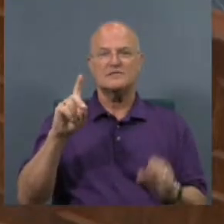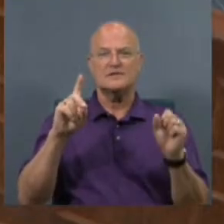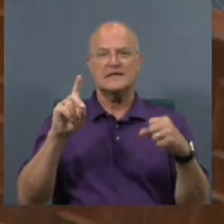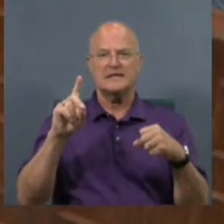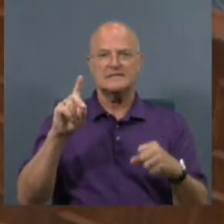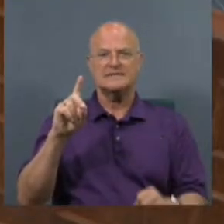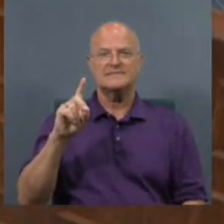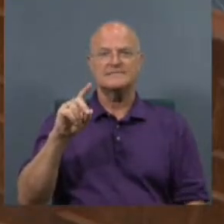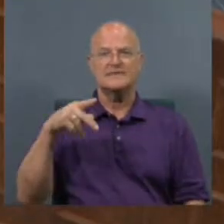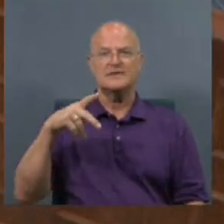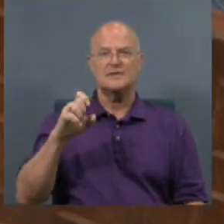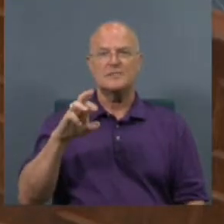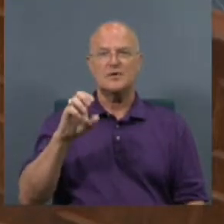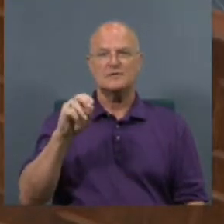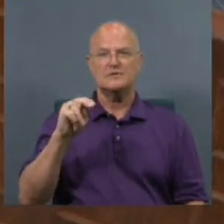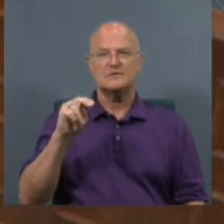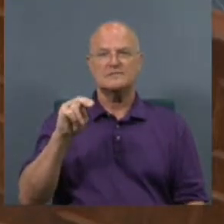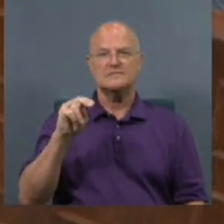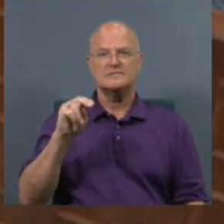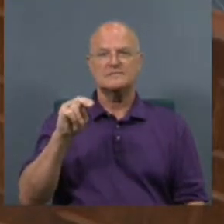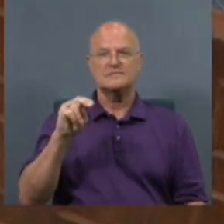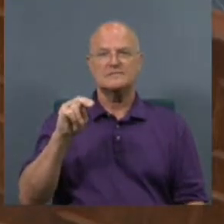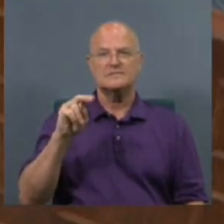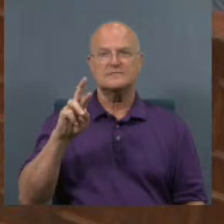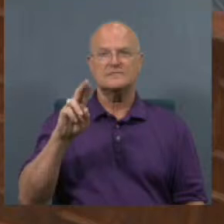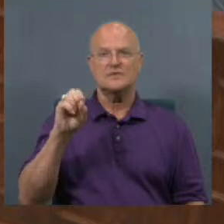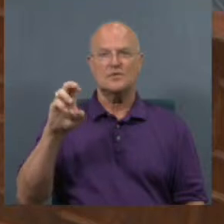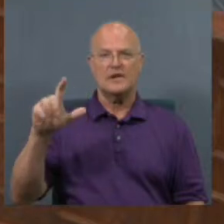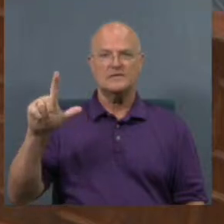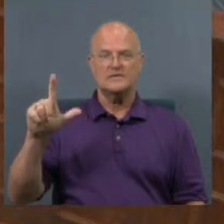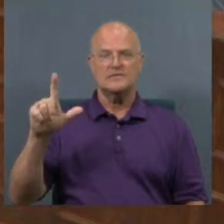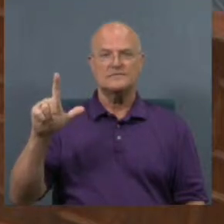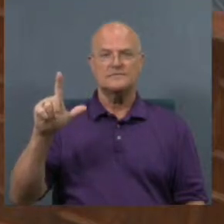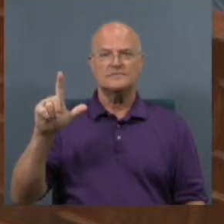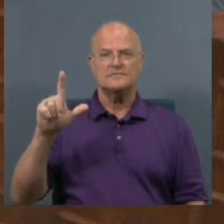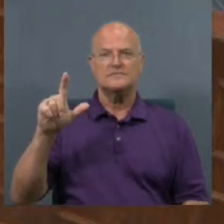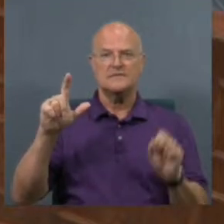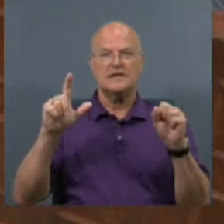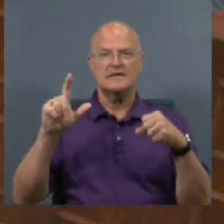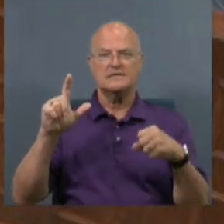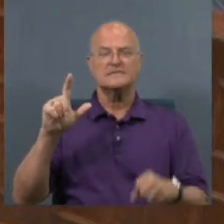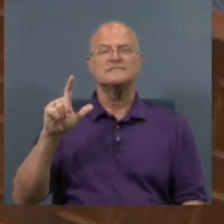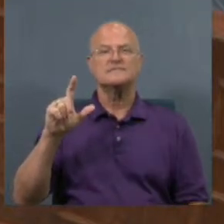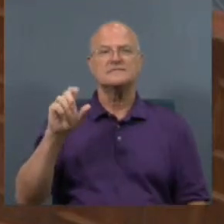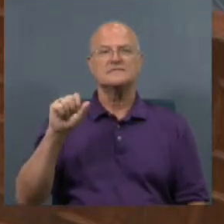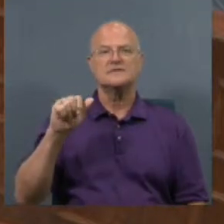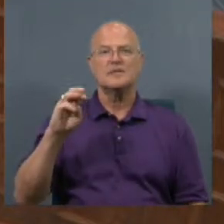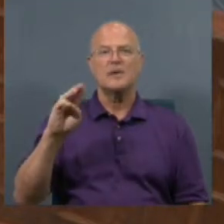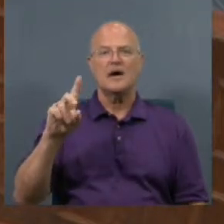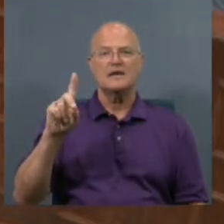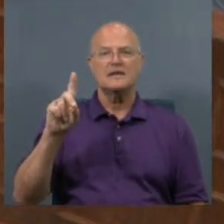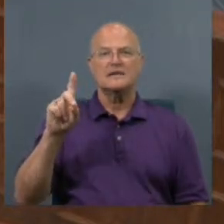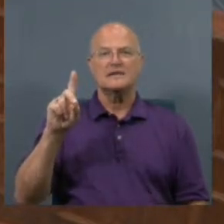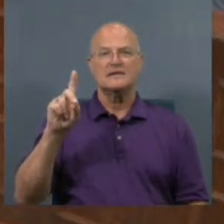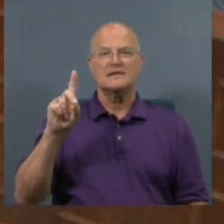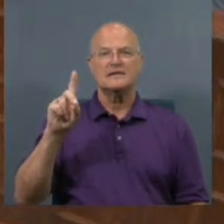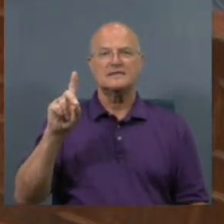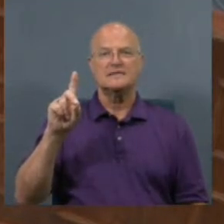Yes. Person? Russell? Yes. Samad?